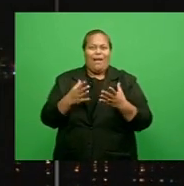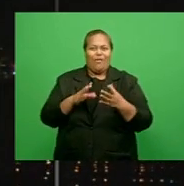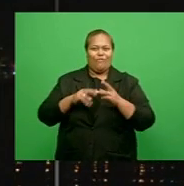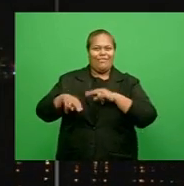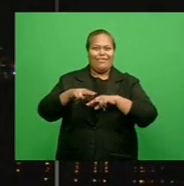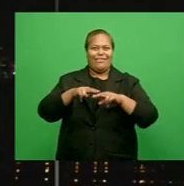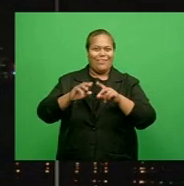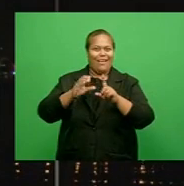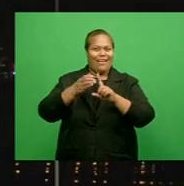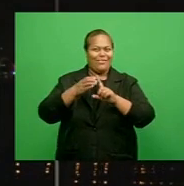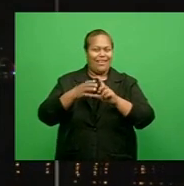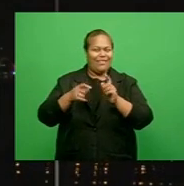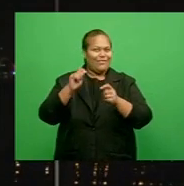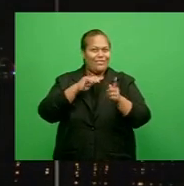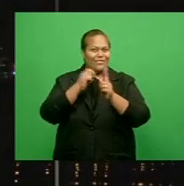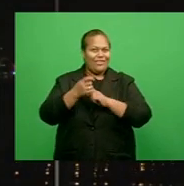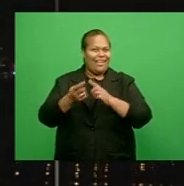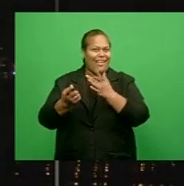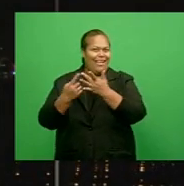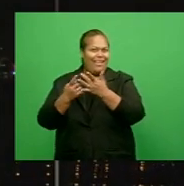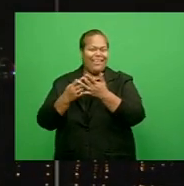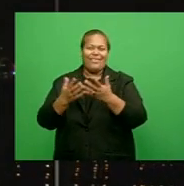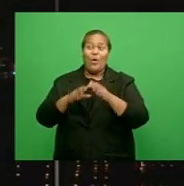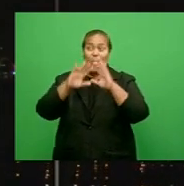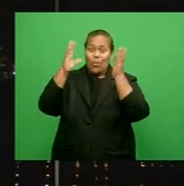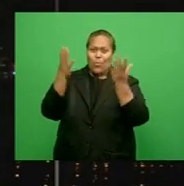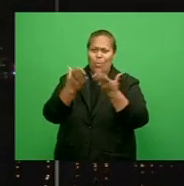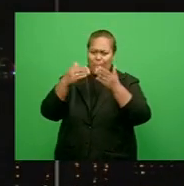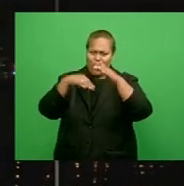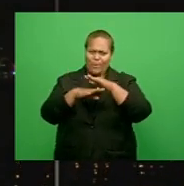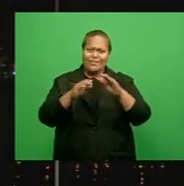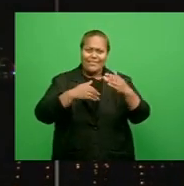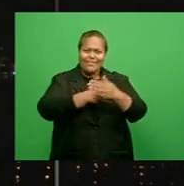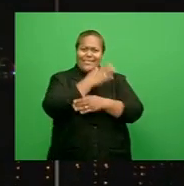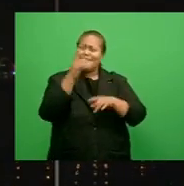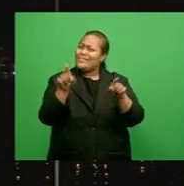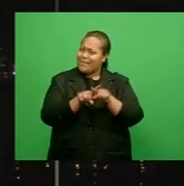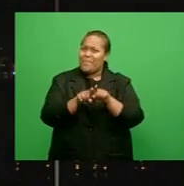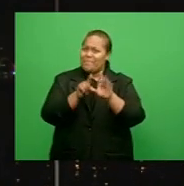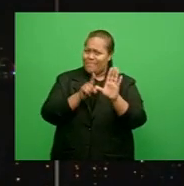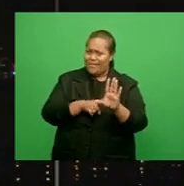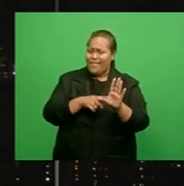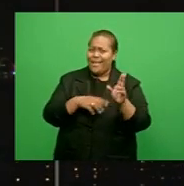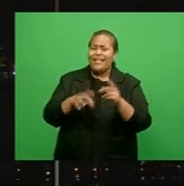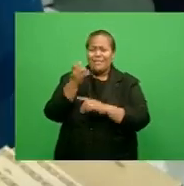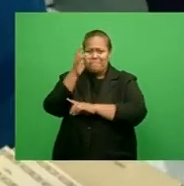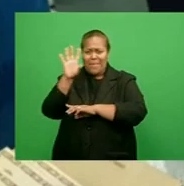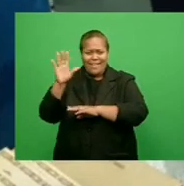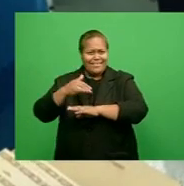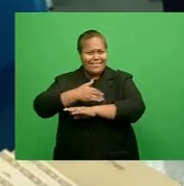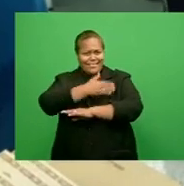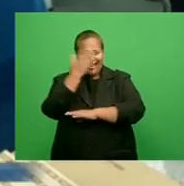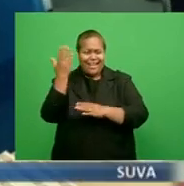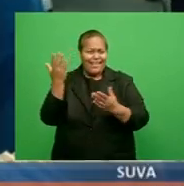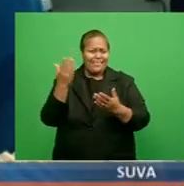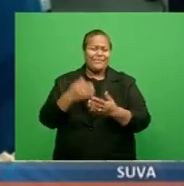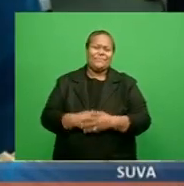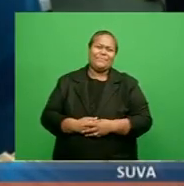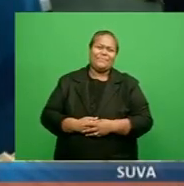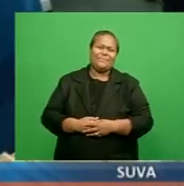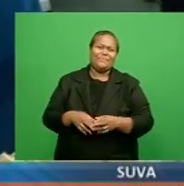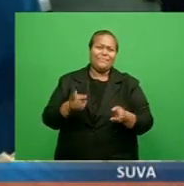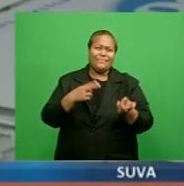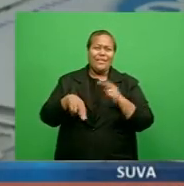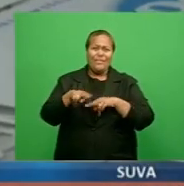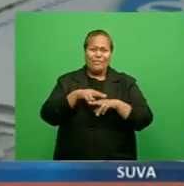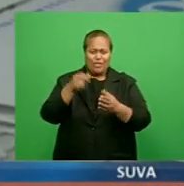reports the event also coincided with World Postal Day, the same year Fiji was ceded to the British. The Fiji 50